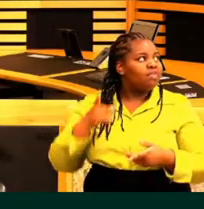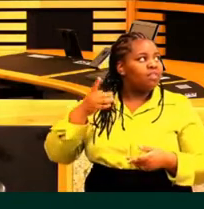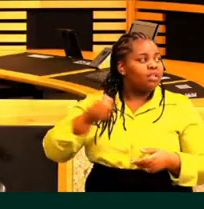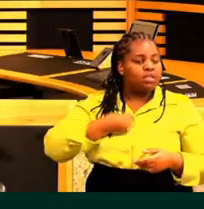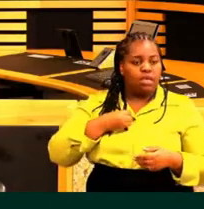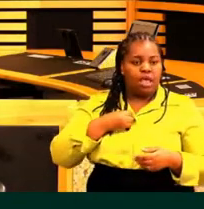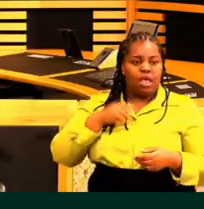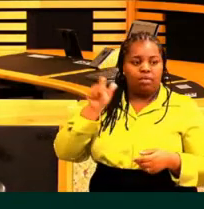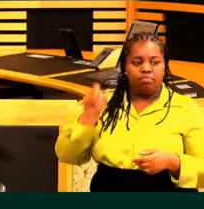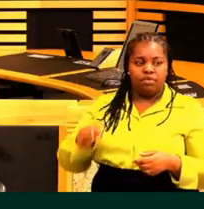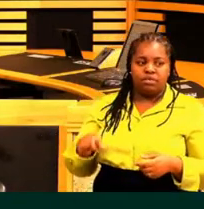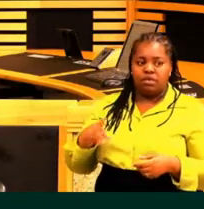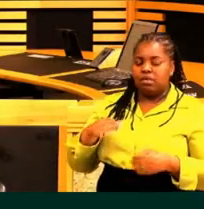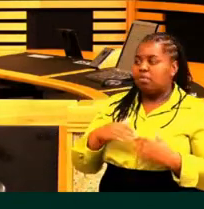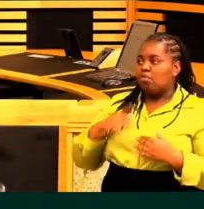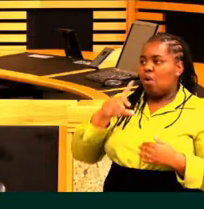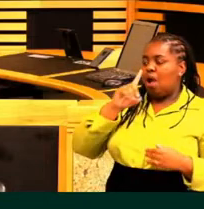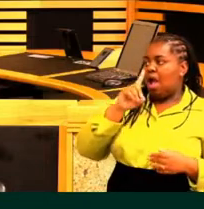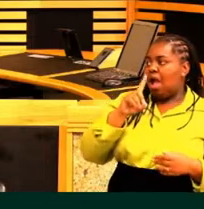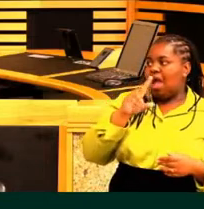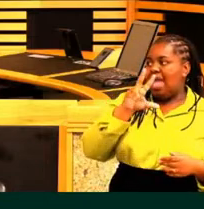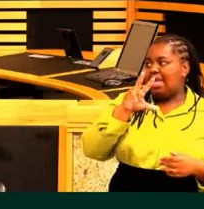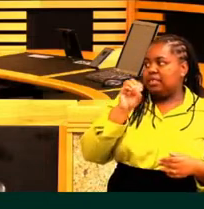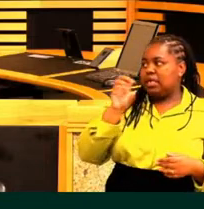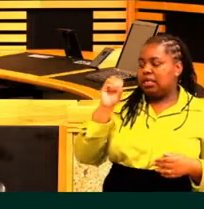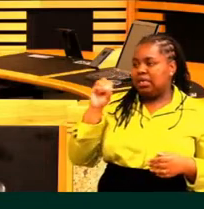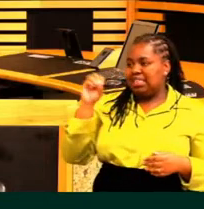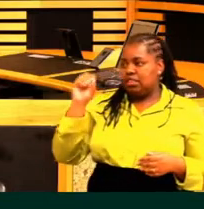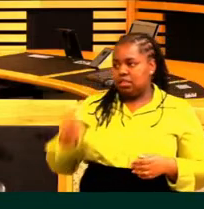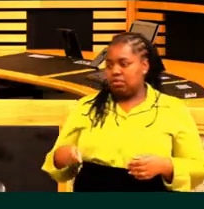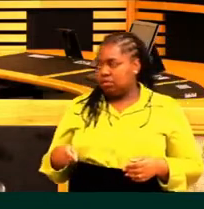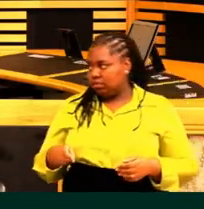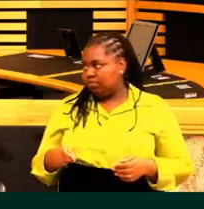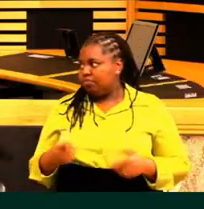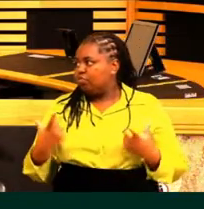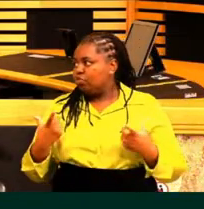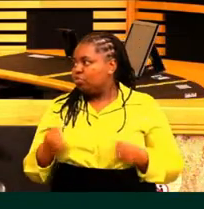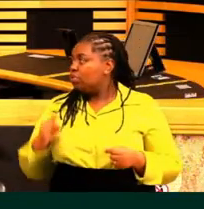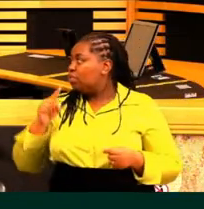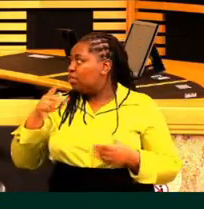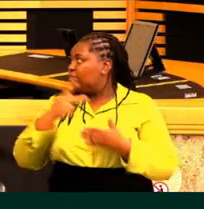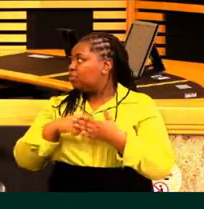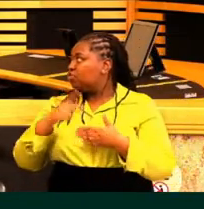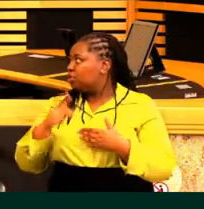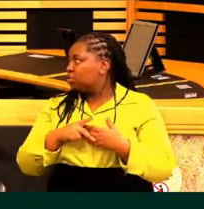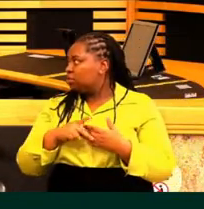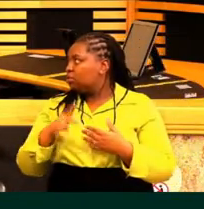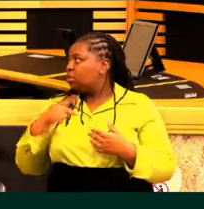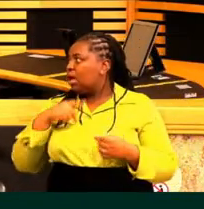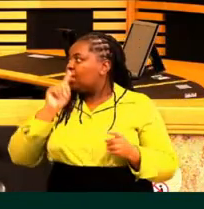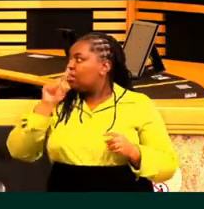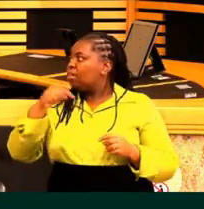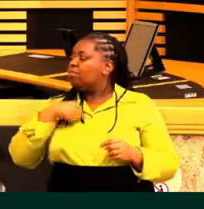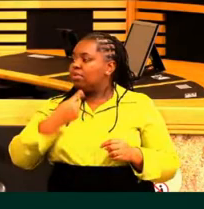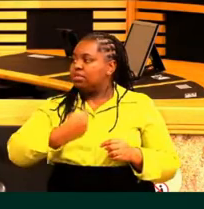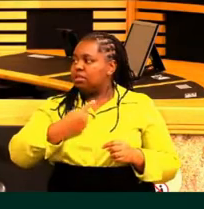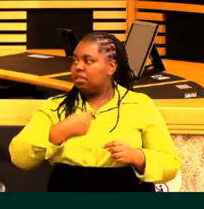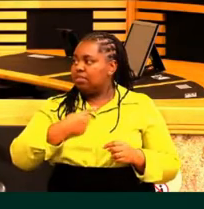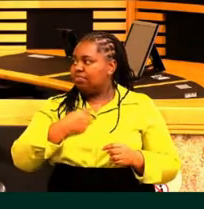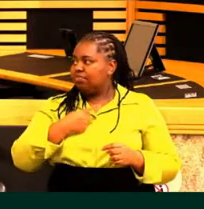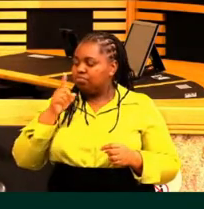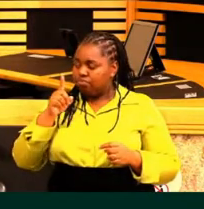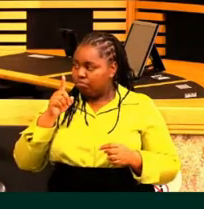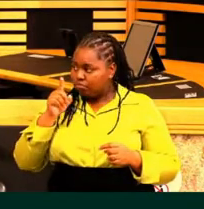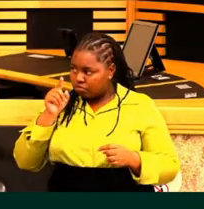almost a hundred thousand eight hundred thousand to do that project I went there myself to hand over that project to that